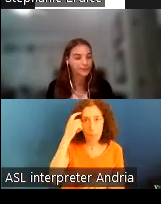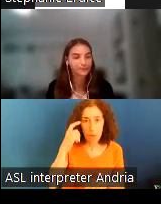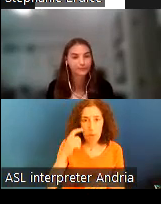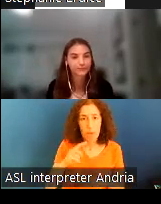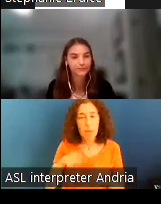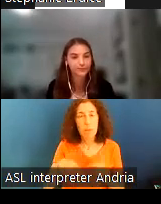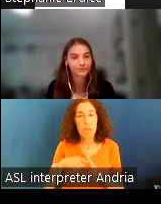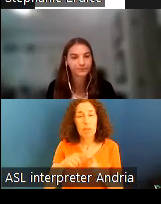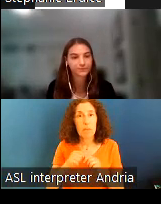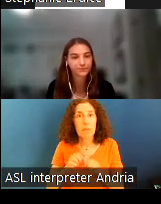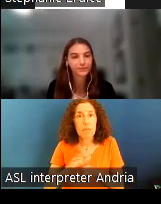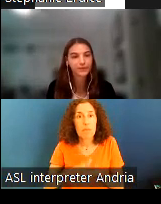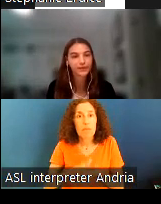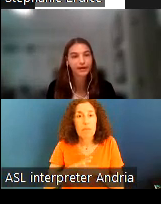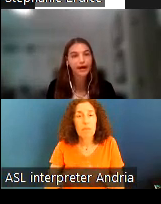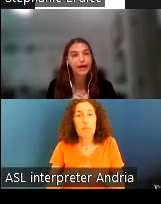slide.